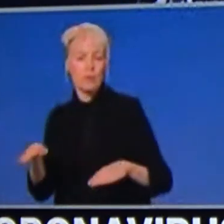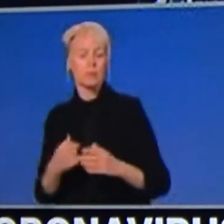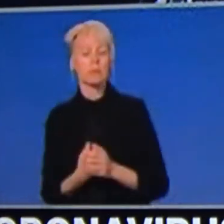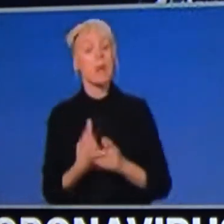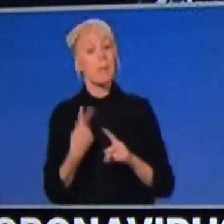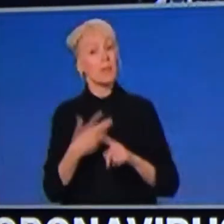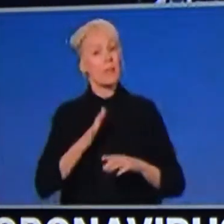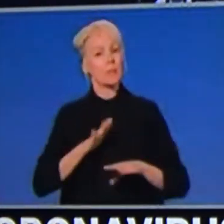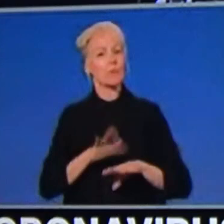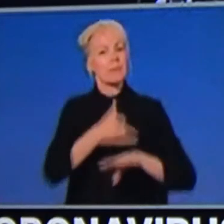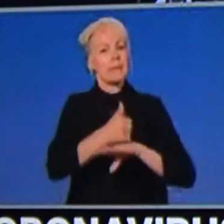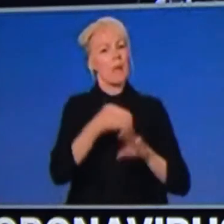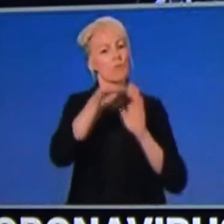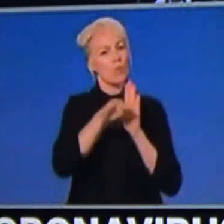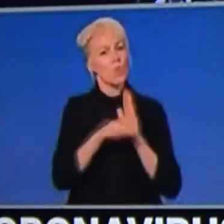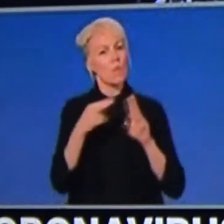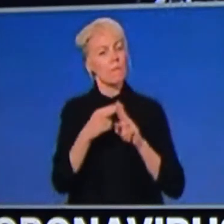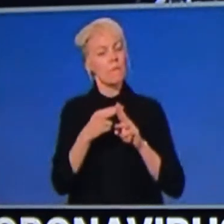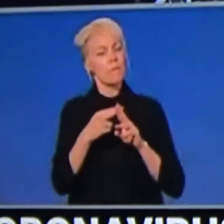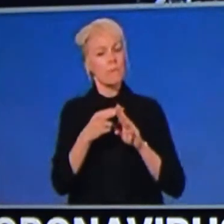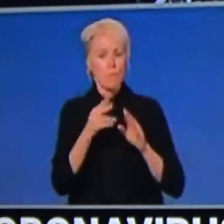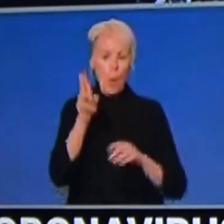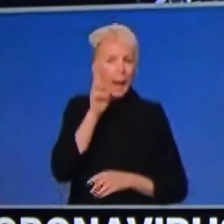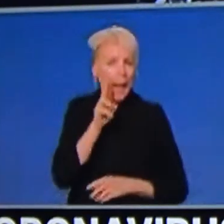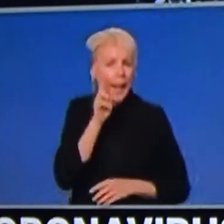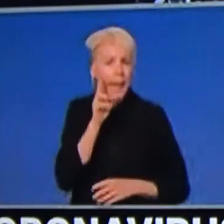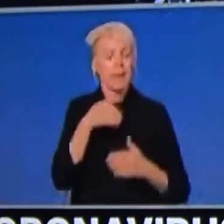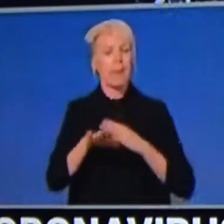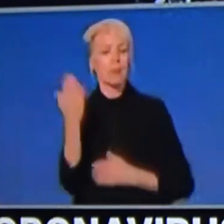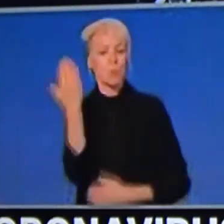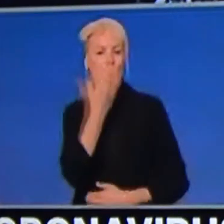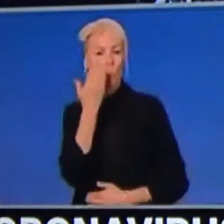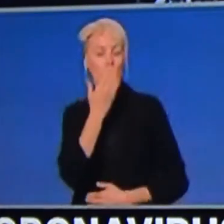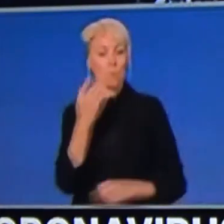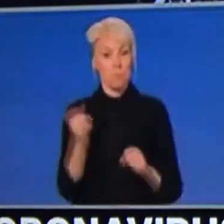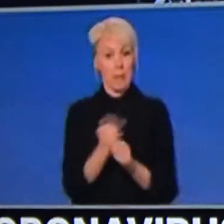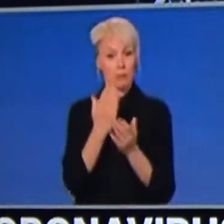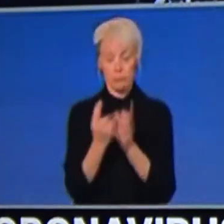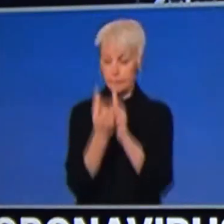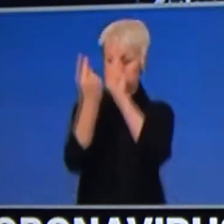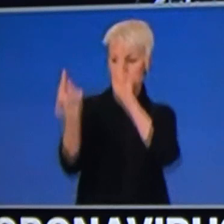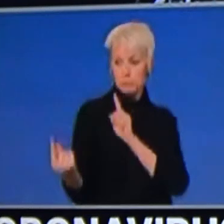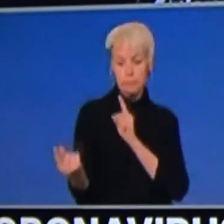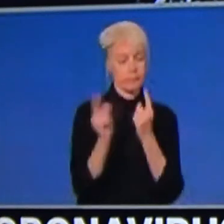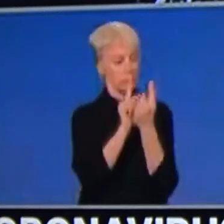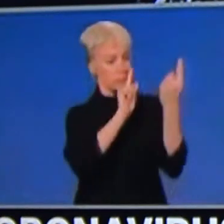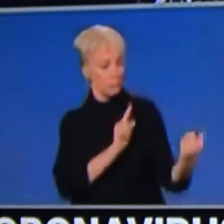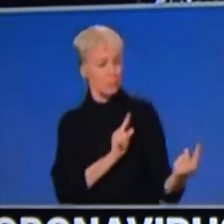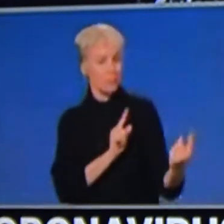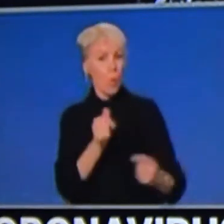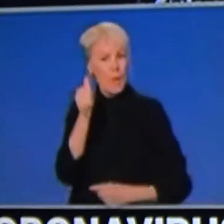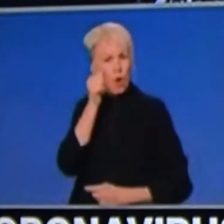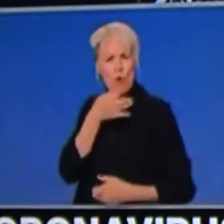the school environment, reducing the size of groups, teachers can practice social distancing with each other. We know that children don't seem